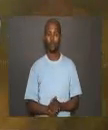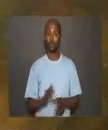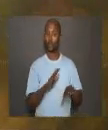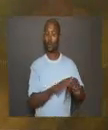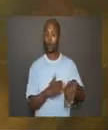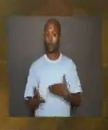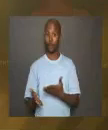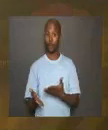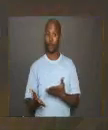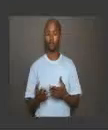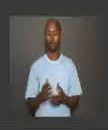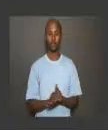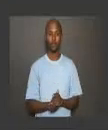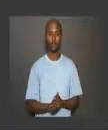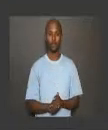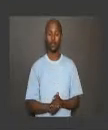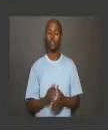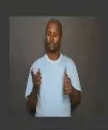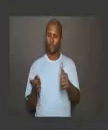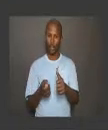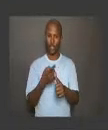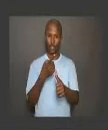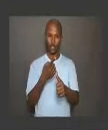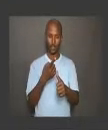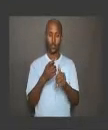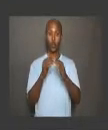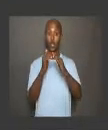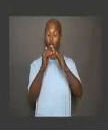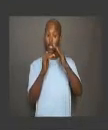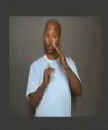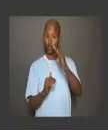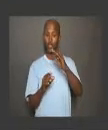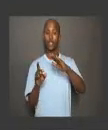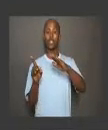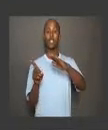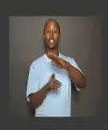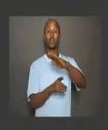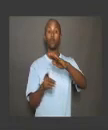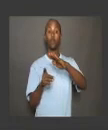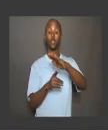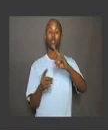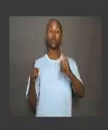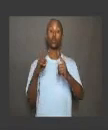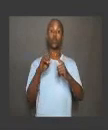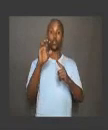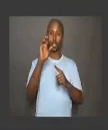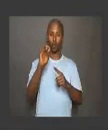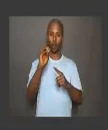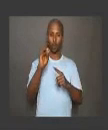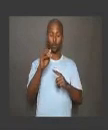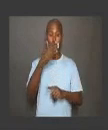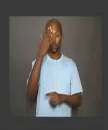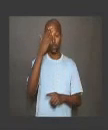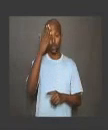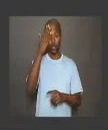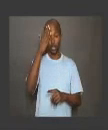Welcome back, everyone. First, we reduce the denominator to 0 to determine